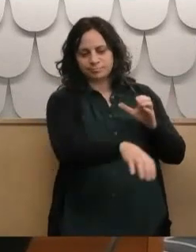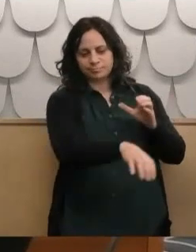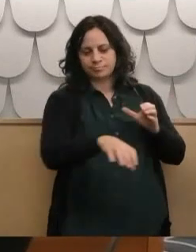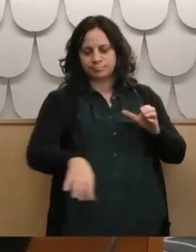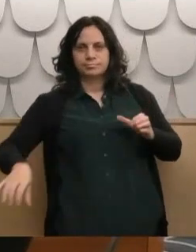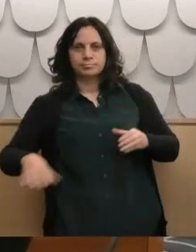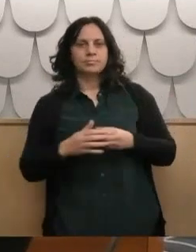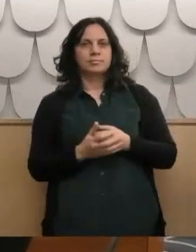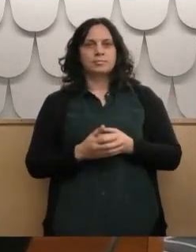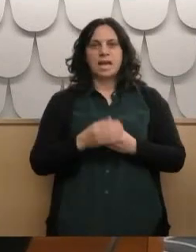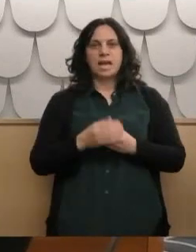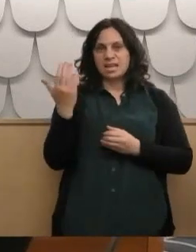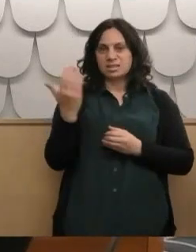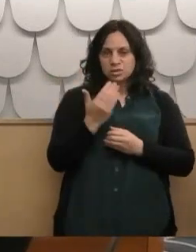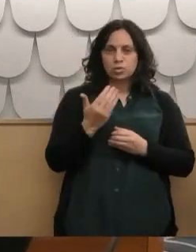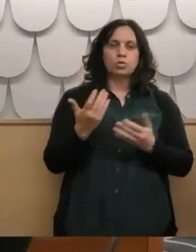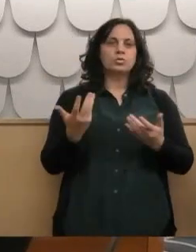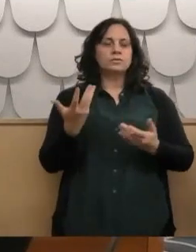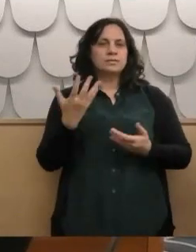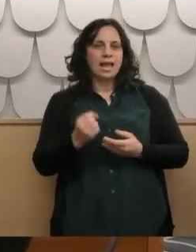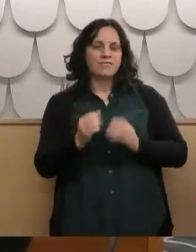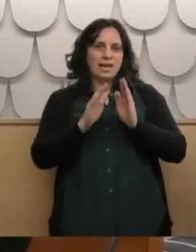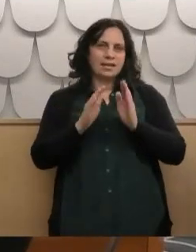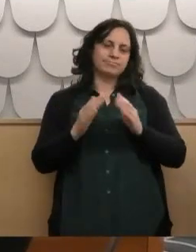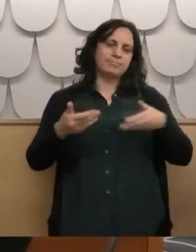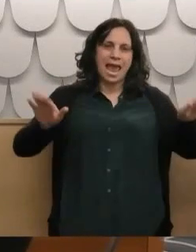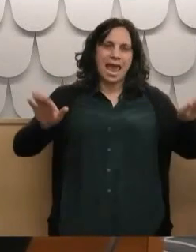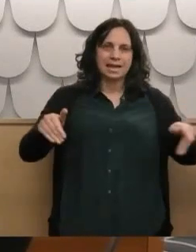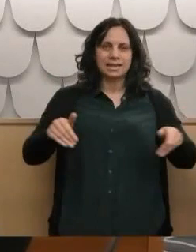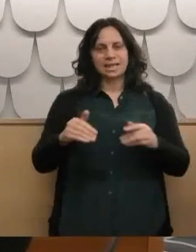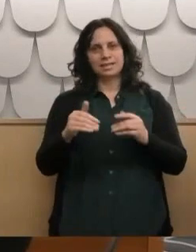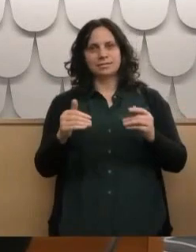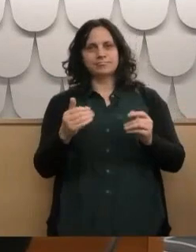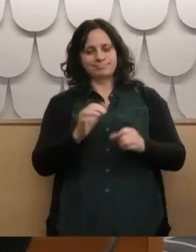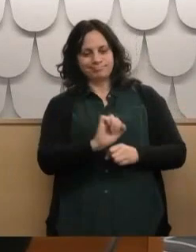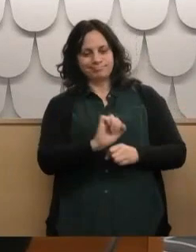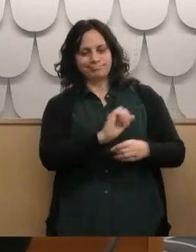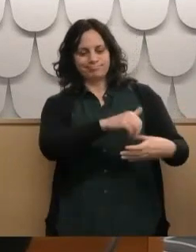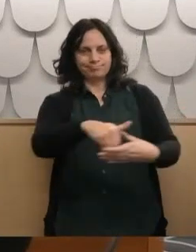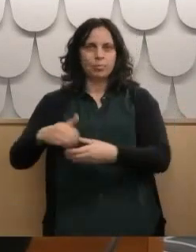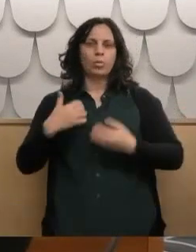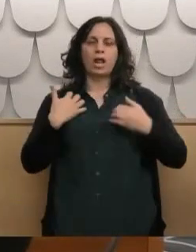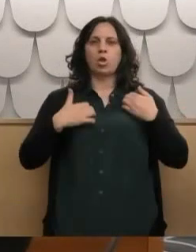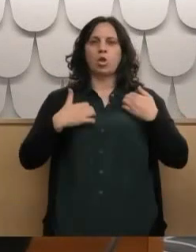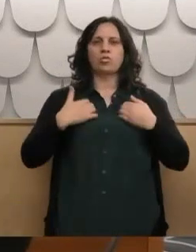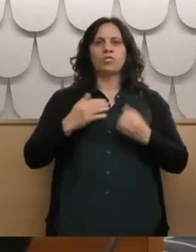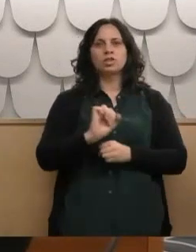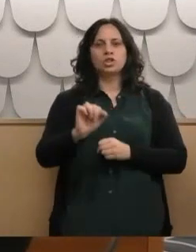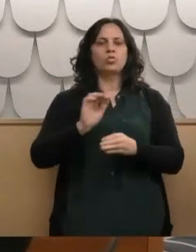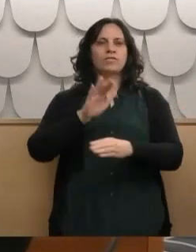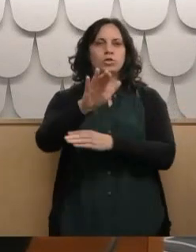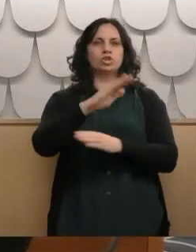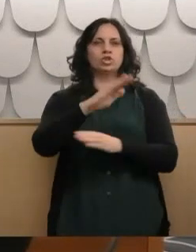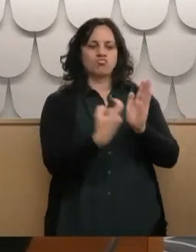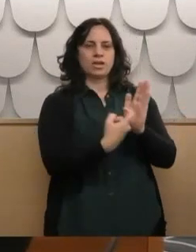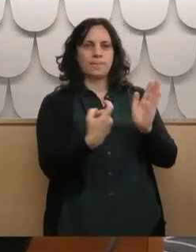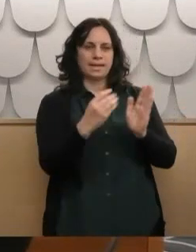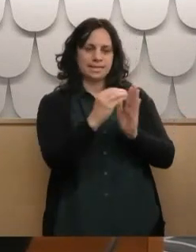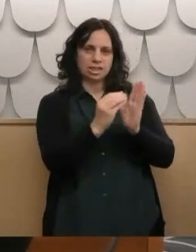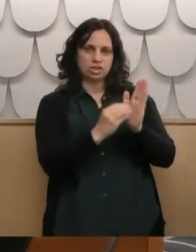of an Anglican nature very much look forward to your future recommendations.